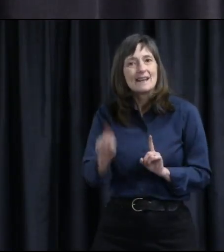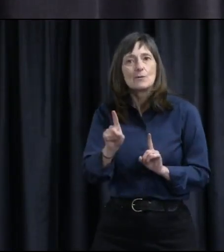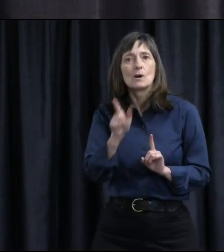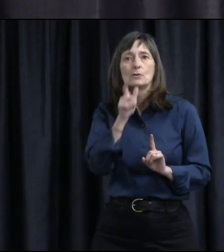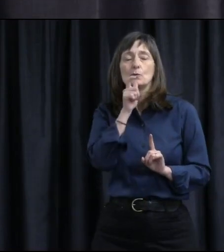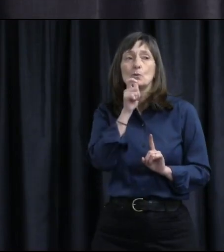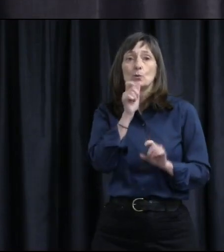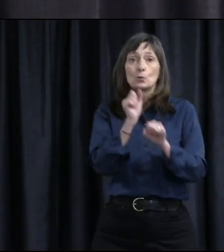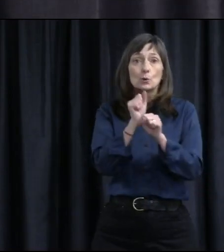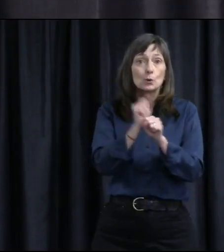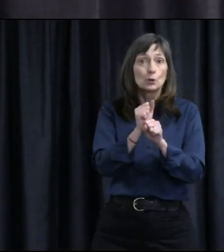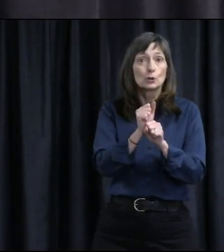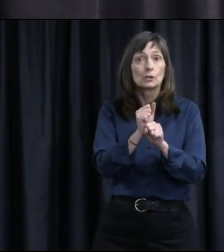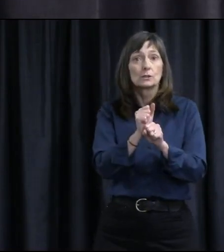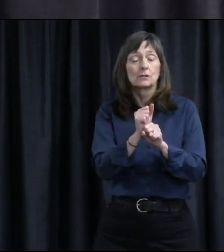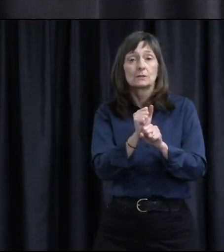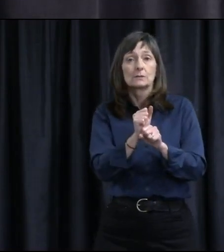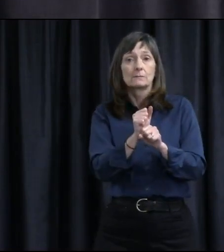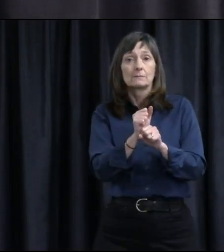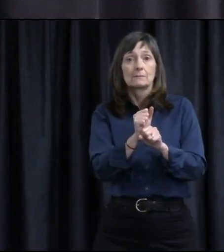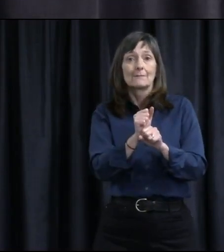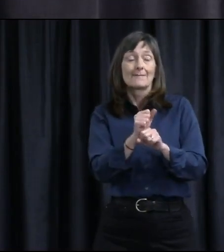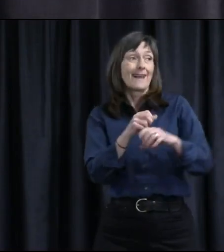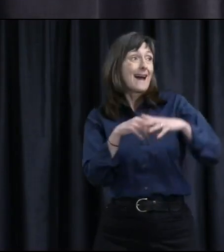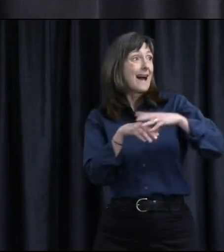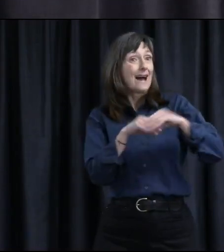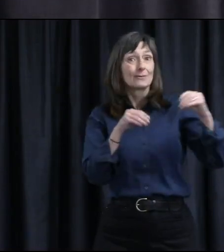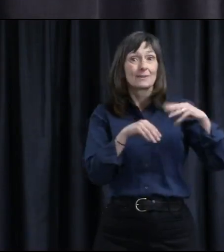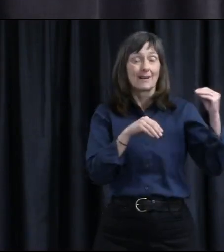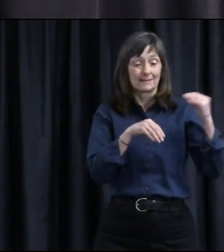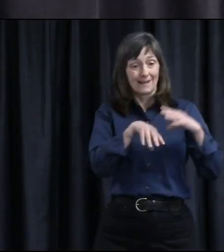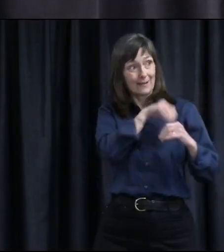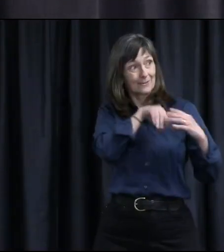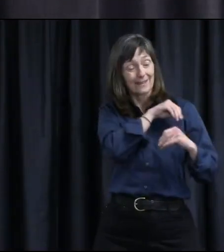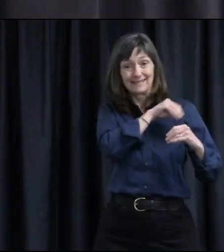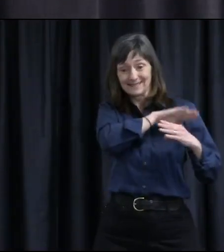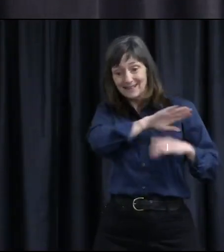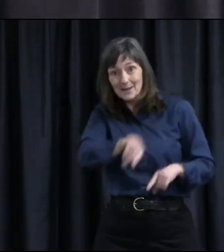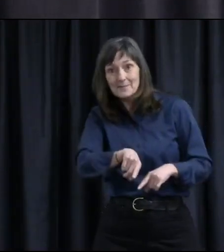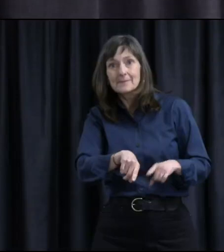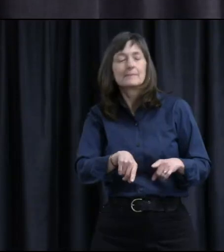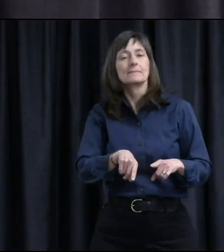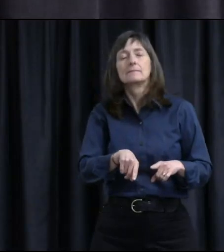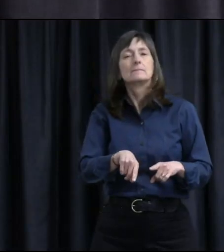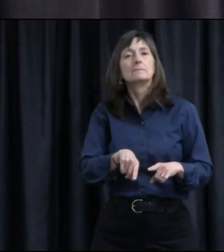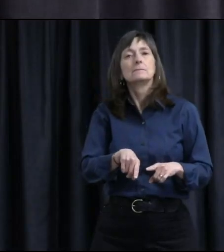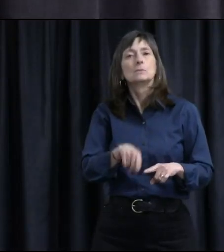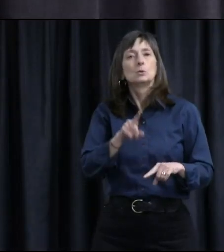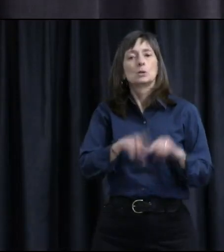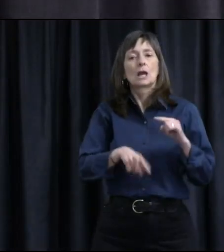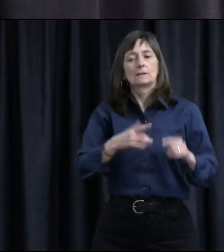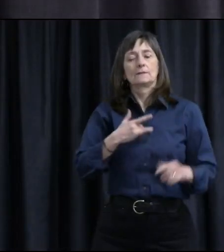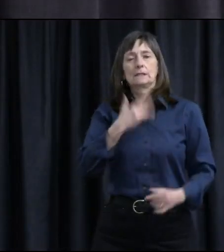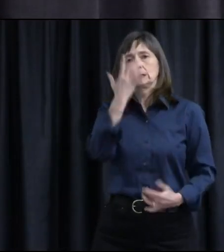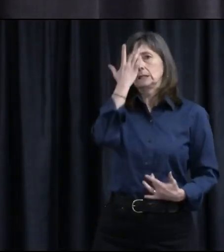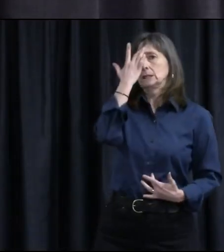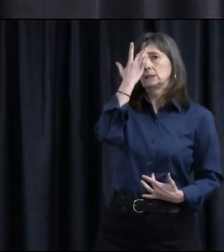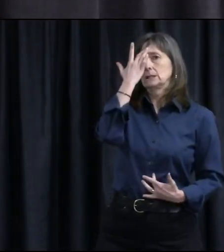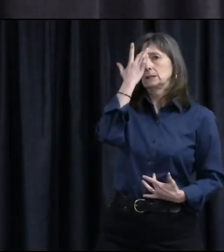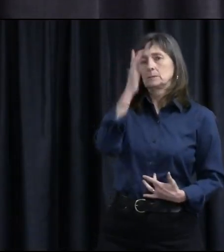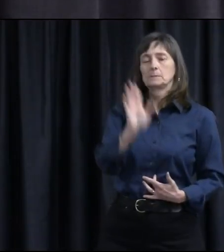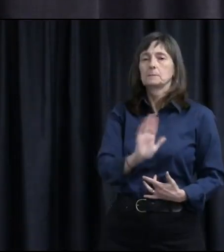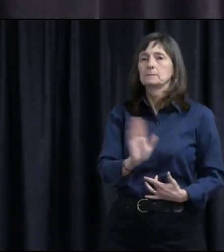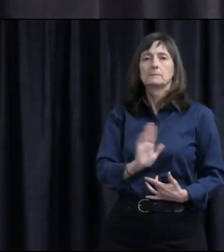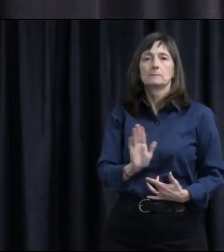essential services, must be asymptomatic. And what I mean by that is they are not showing symptoms